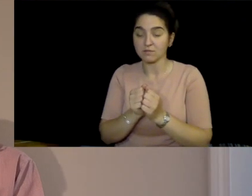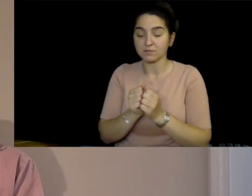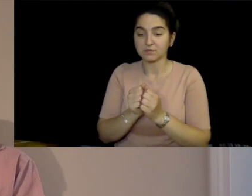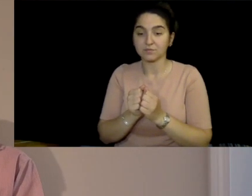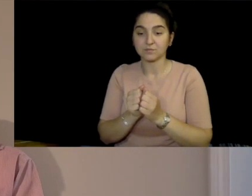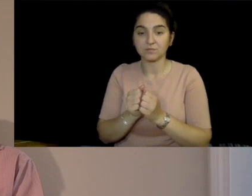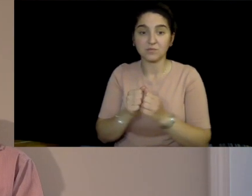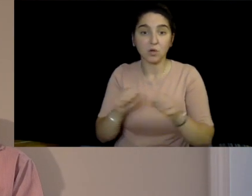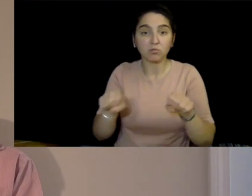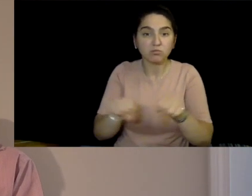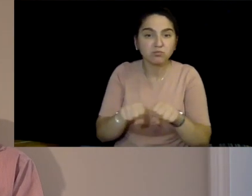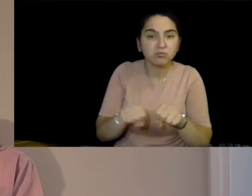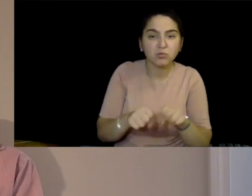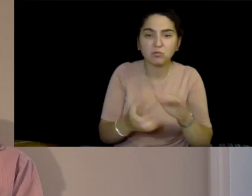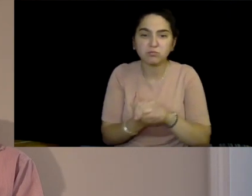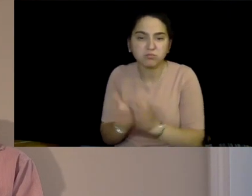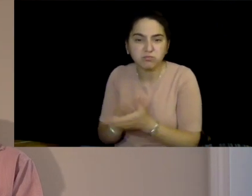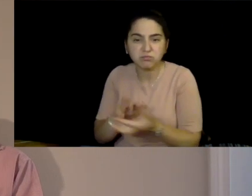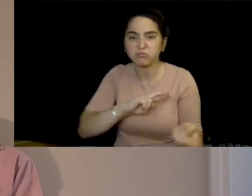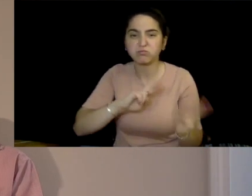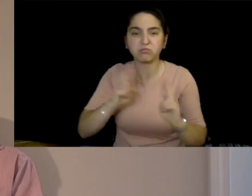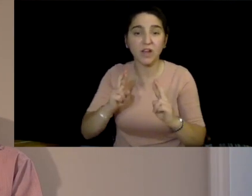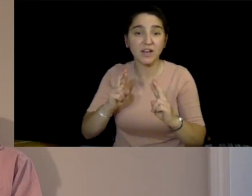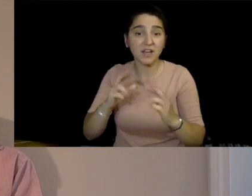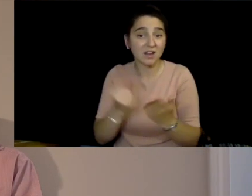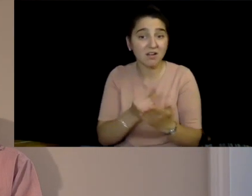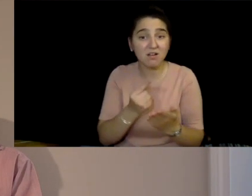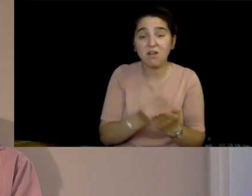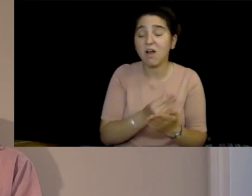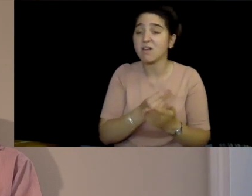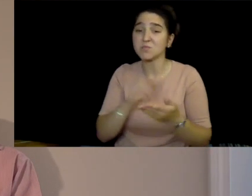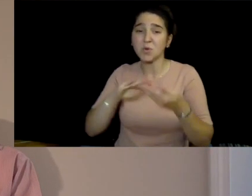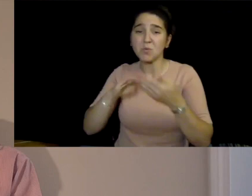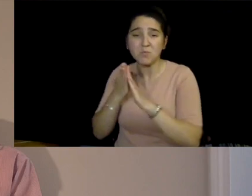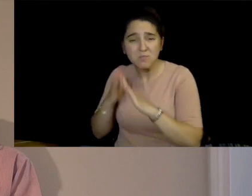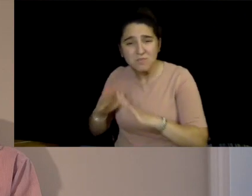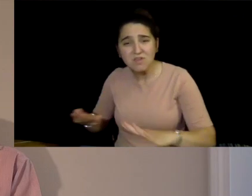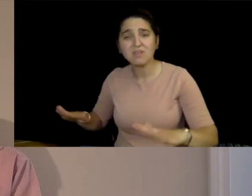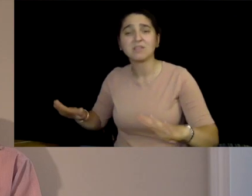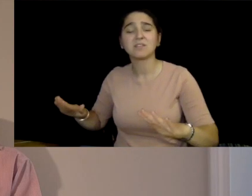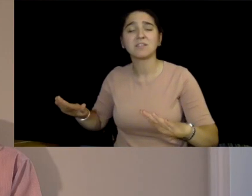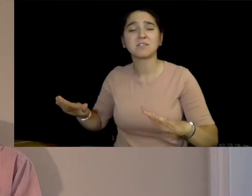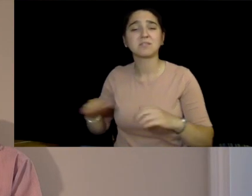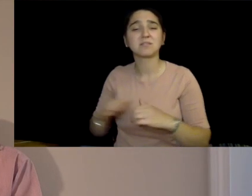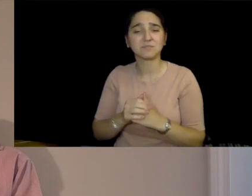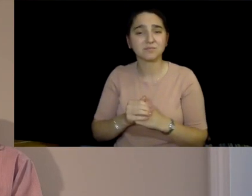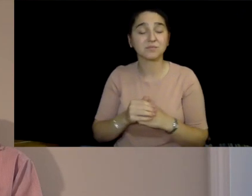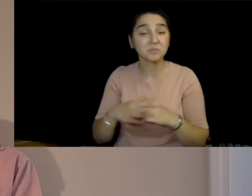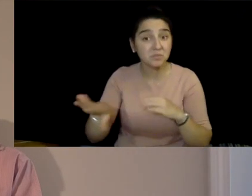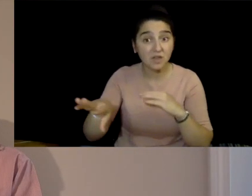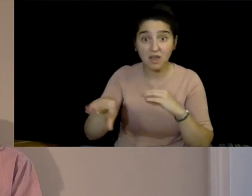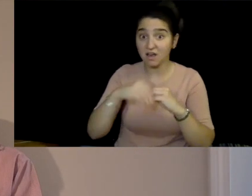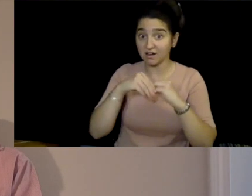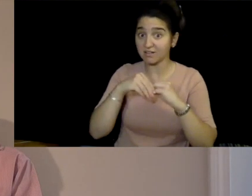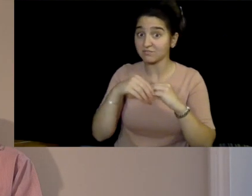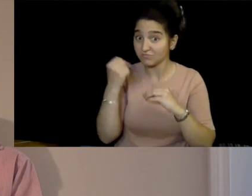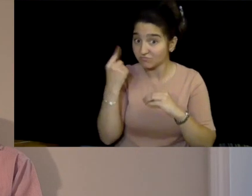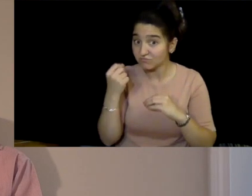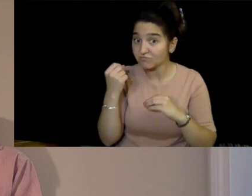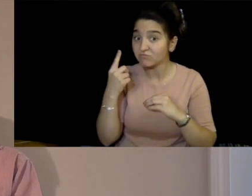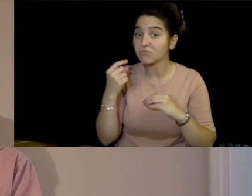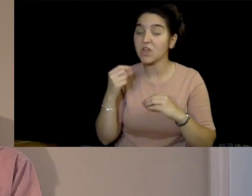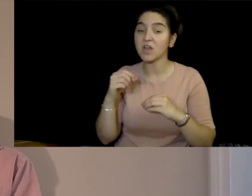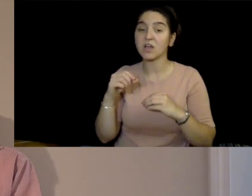that comes from the gospel of peace. In addition to all this, take up the shield of